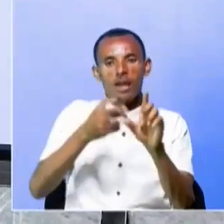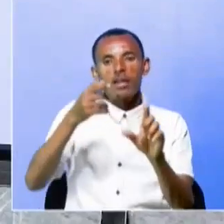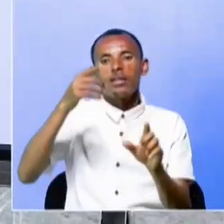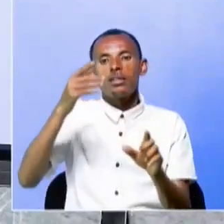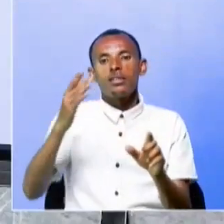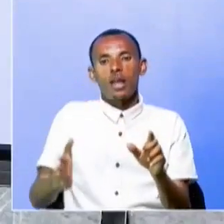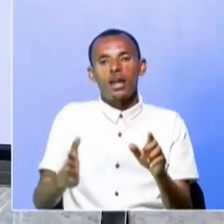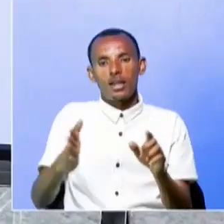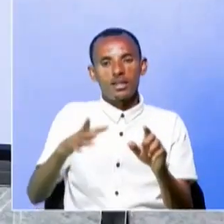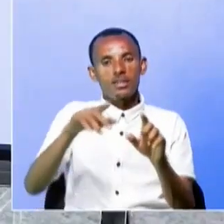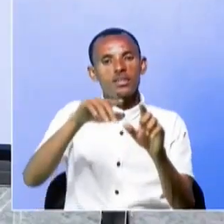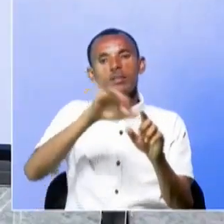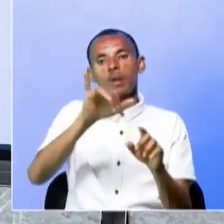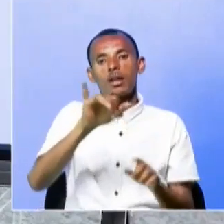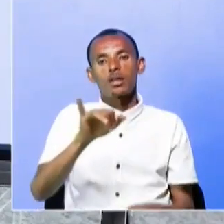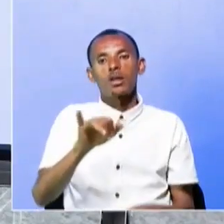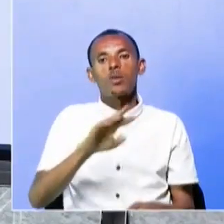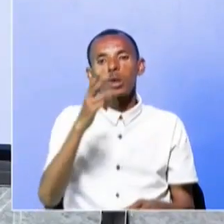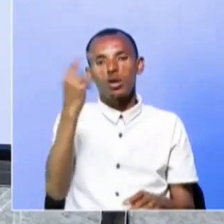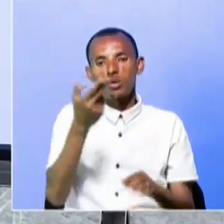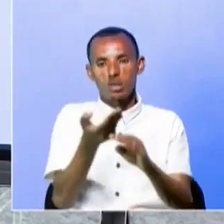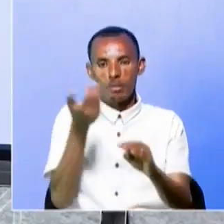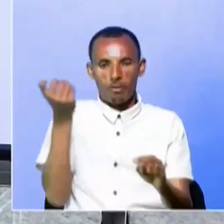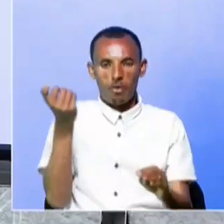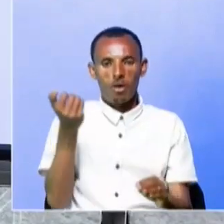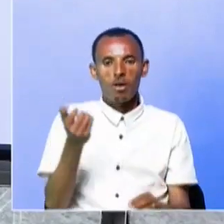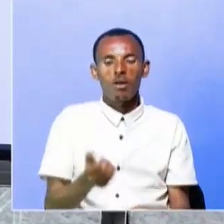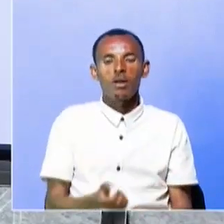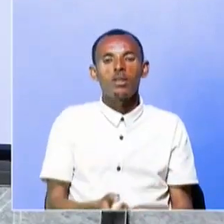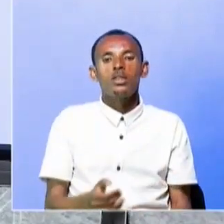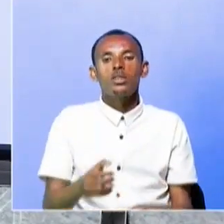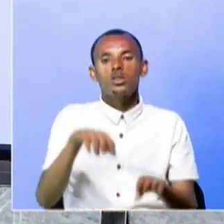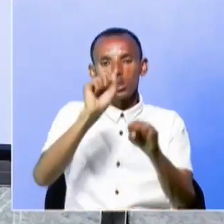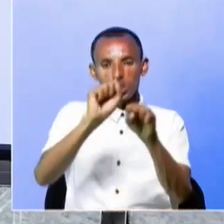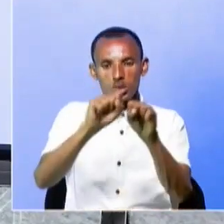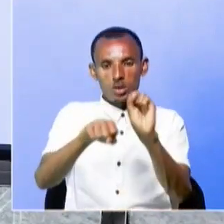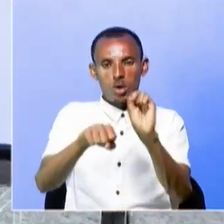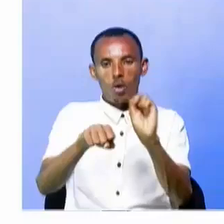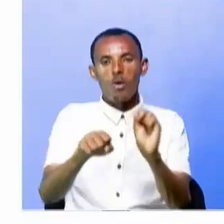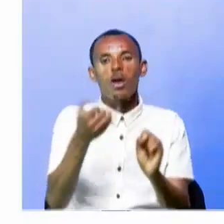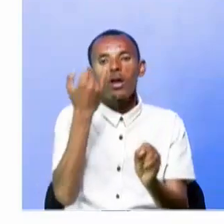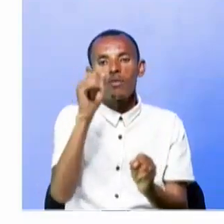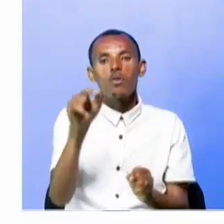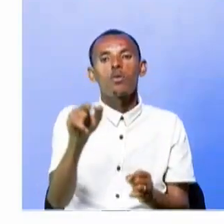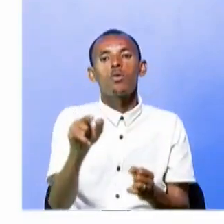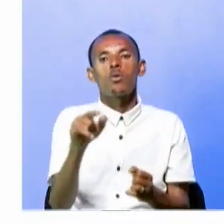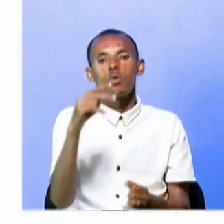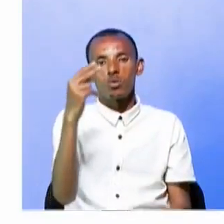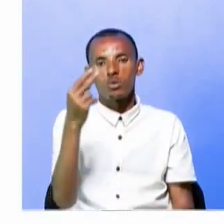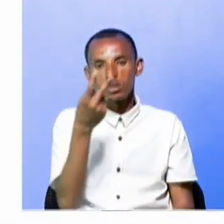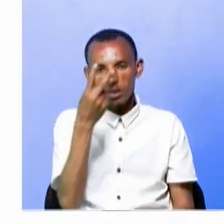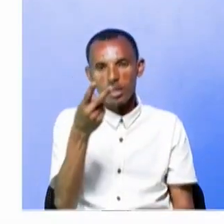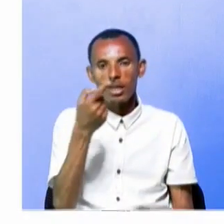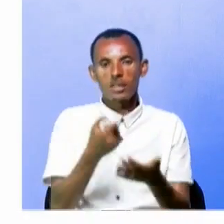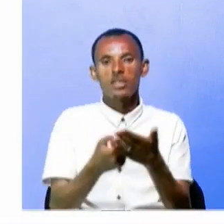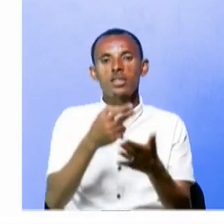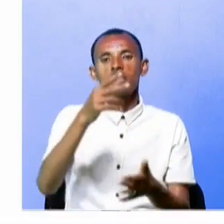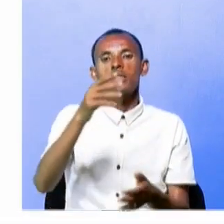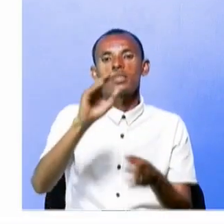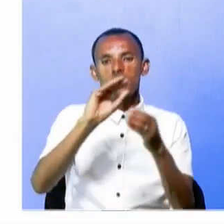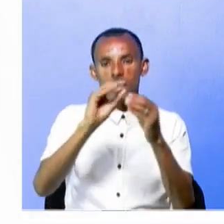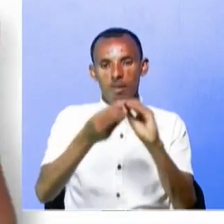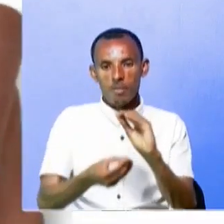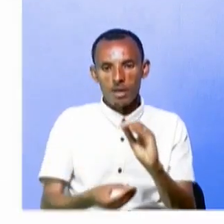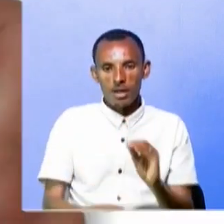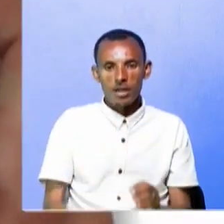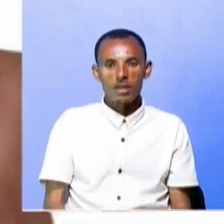side similarity that we used before, right? So if you take this number by